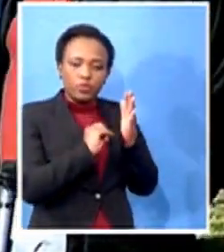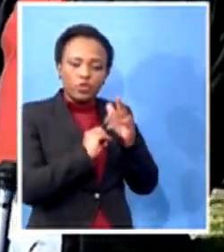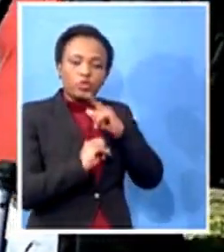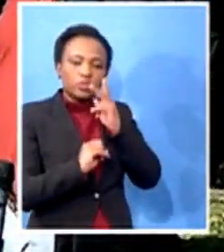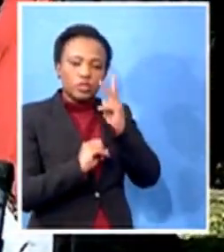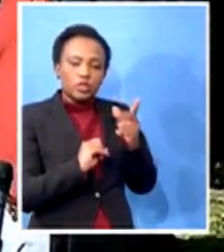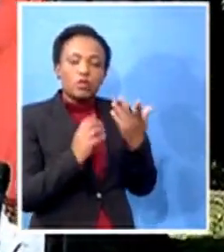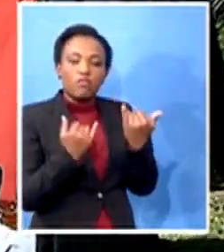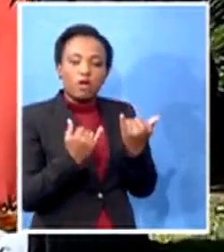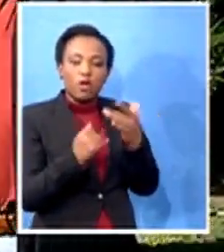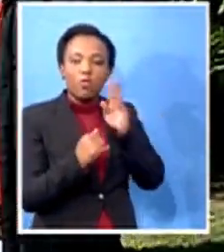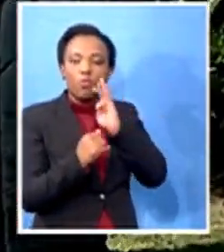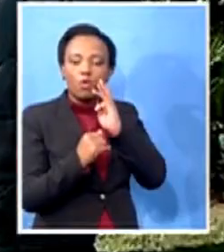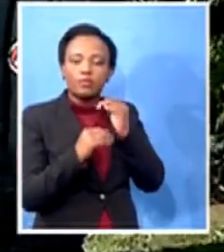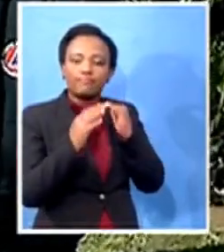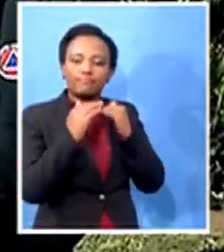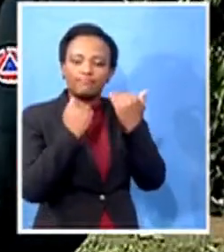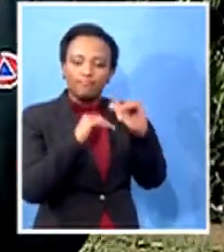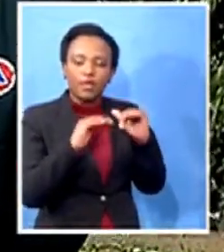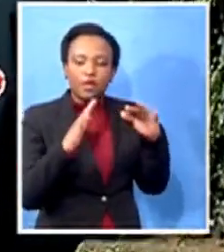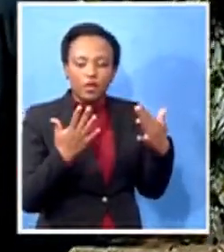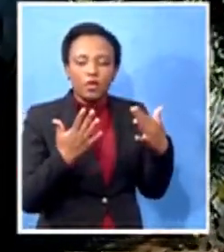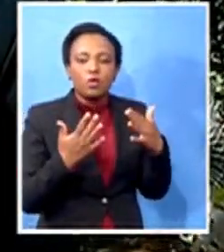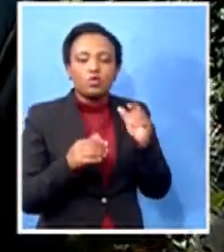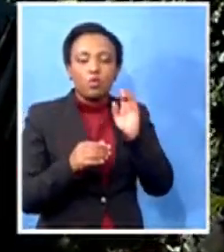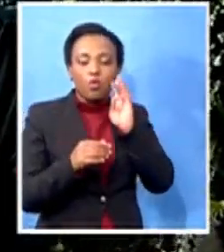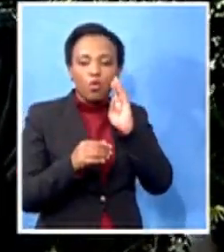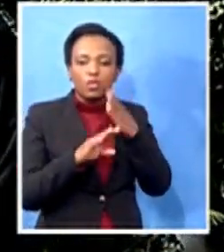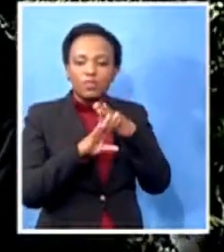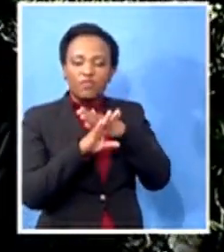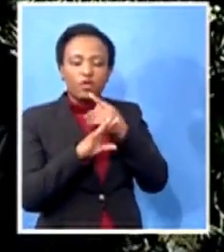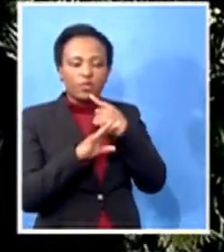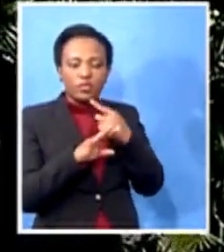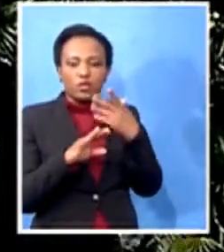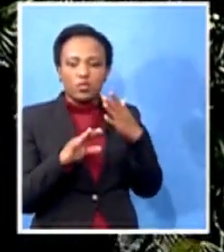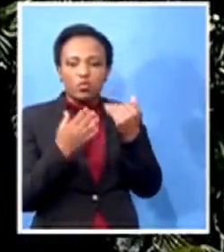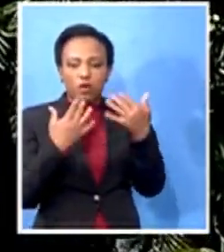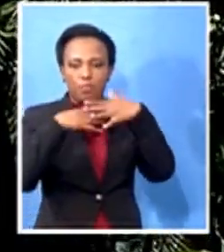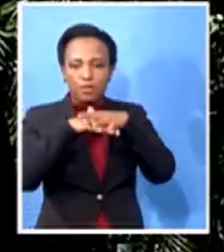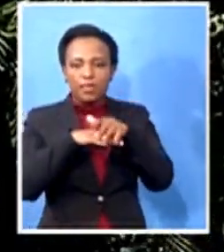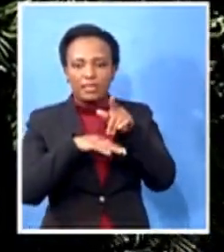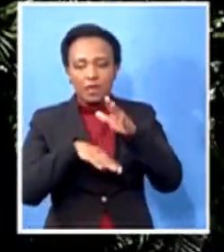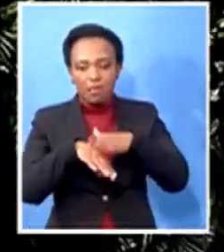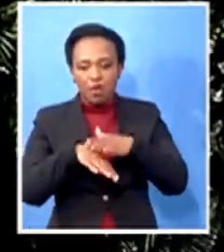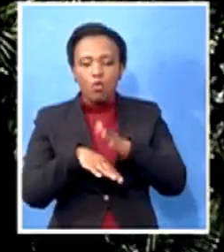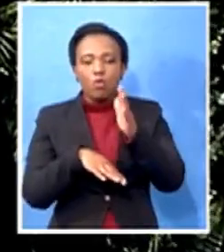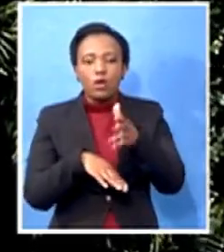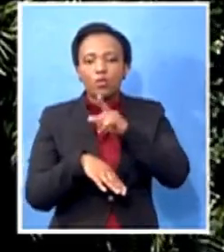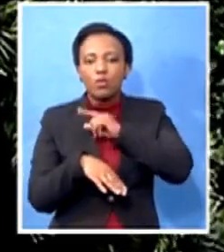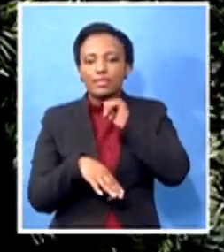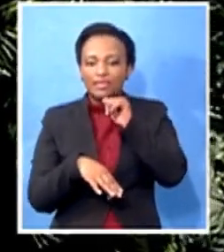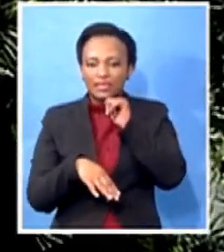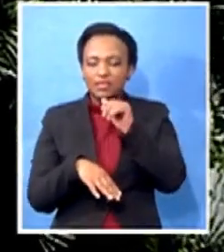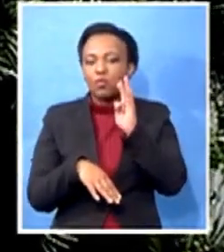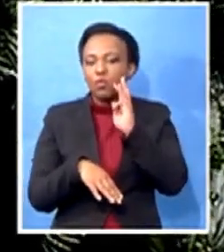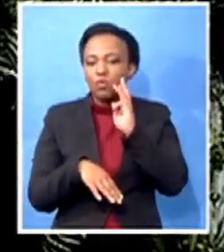terms of water restrictions, you were speaking to me earlier on saying we're going to implement more of these because although we saw rain falling this week, it hasn't done